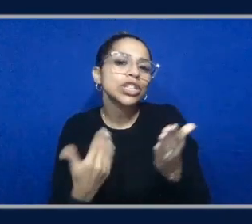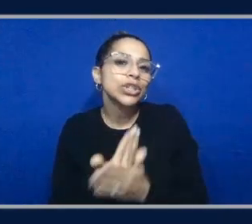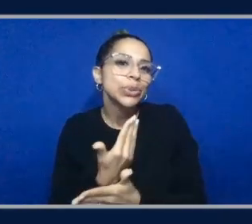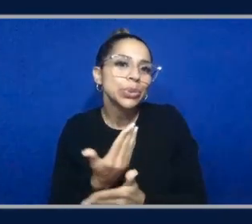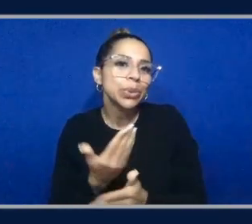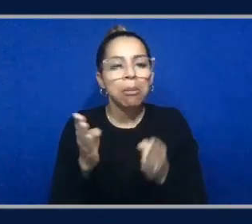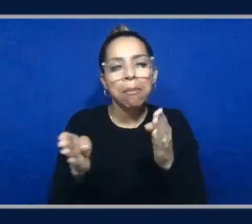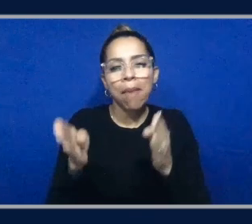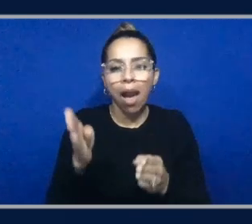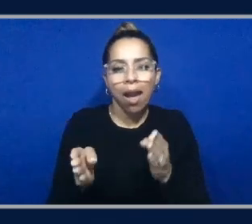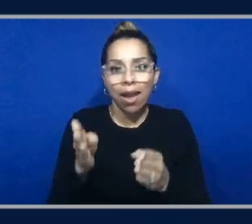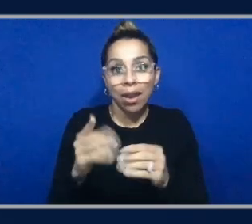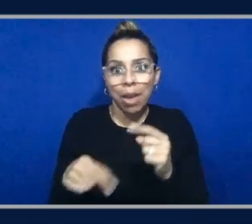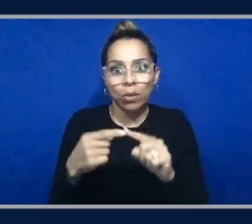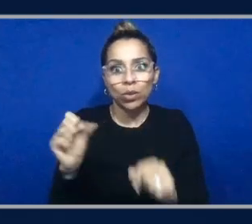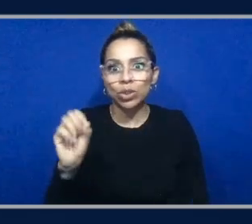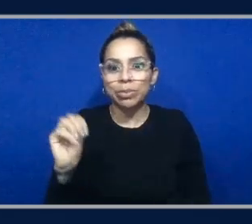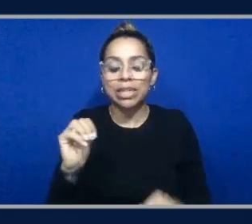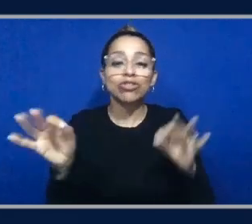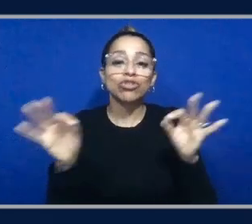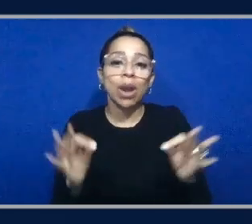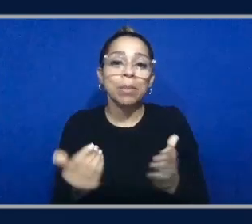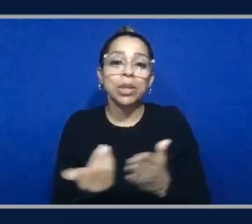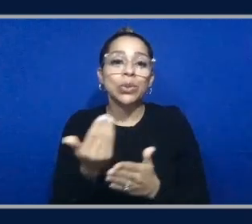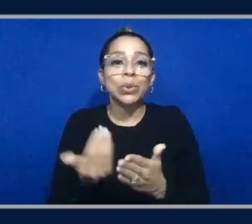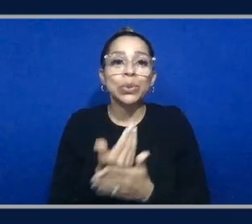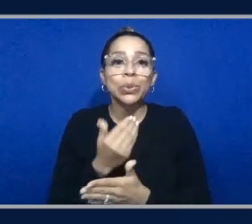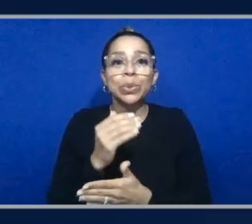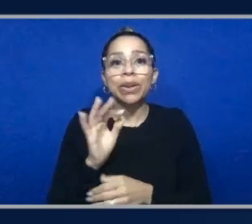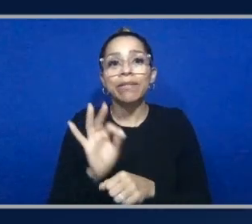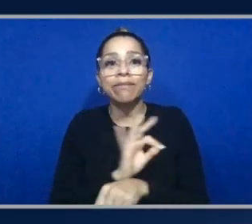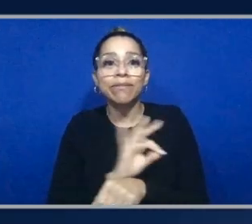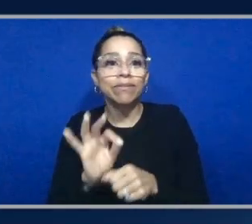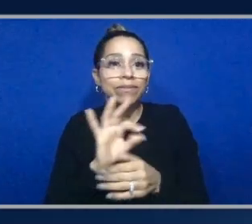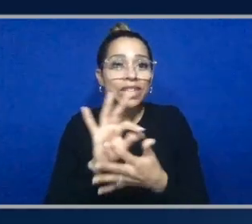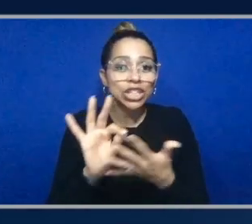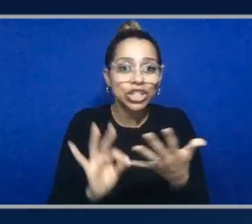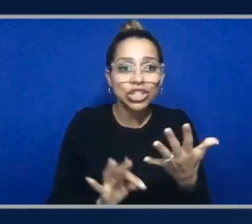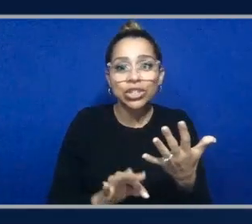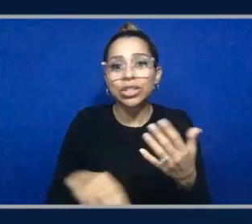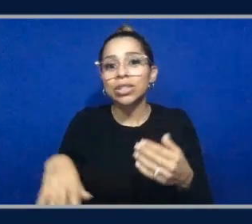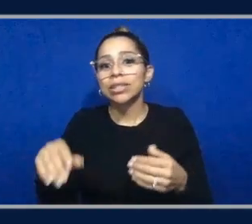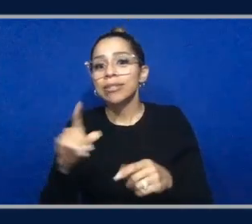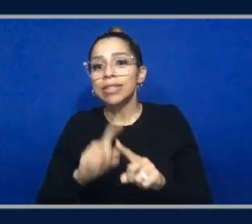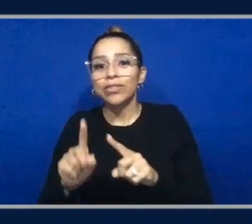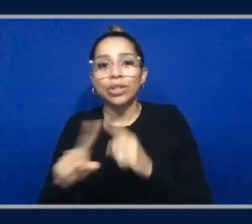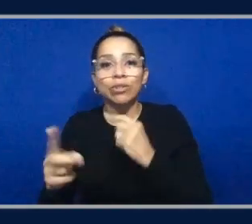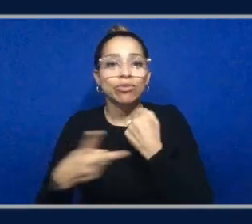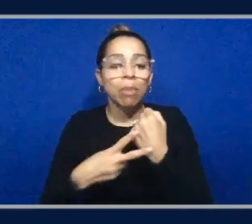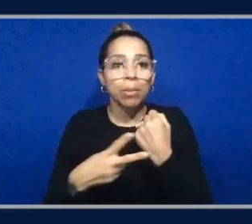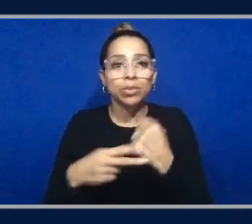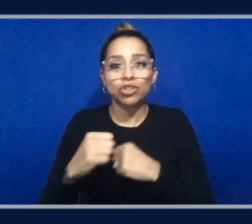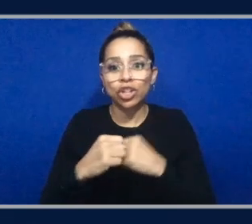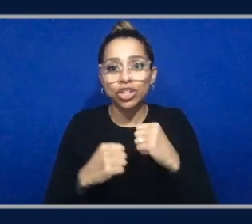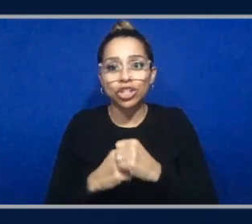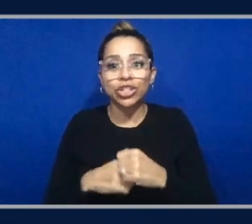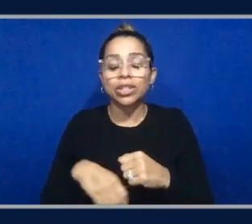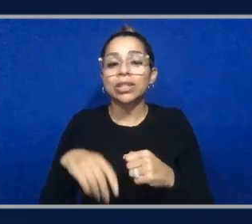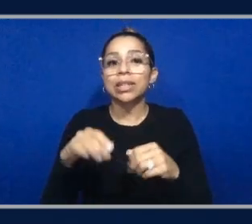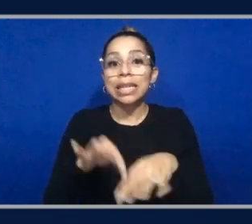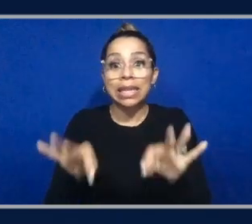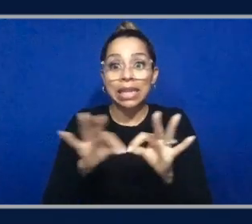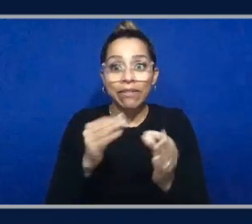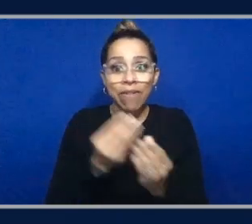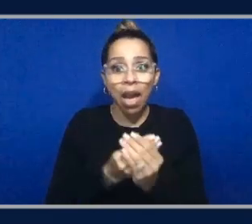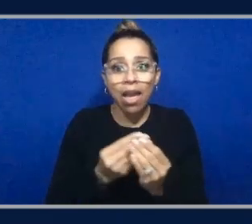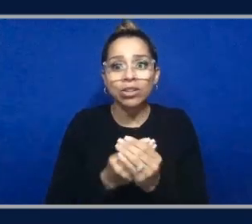key features, repository structure, key files, installation instructions, configuration, how to set the environment